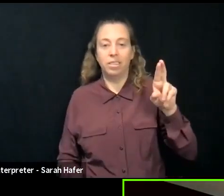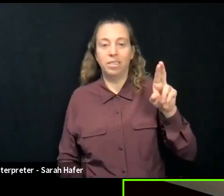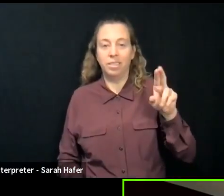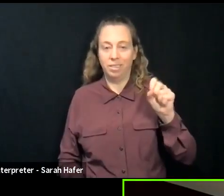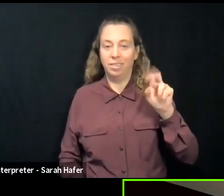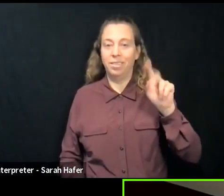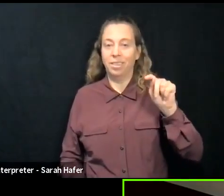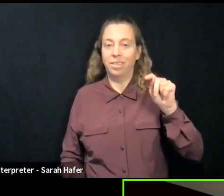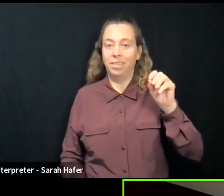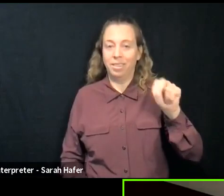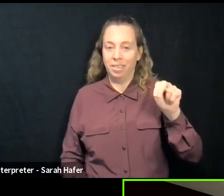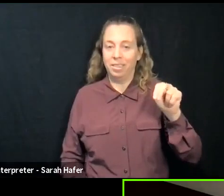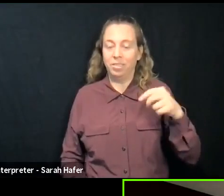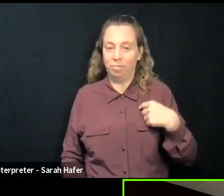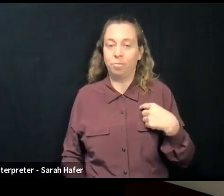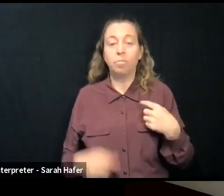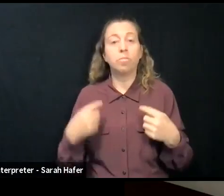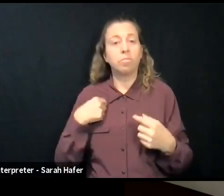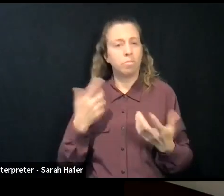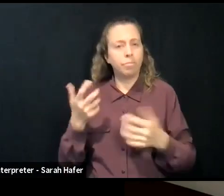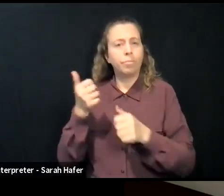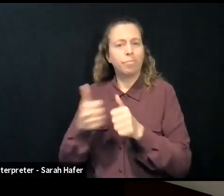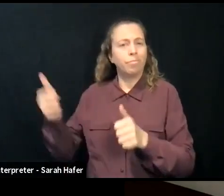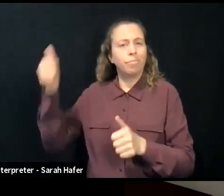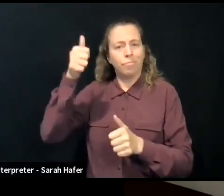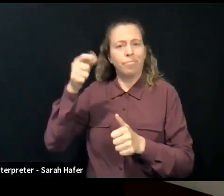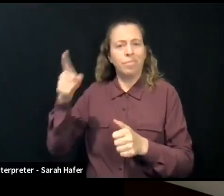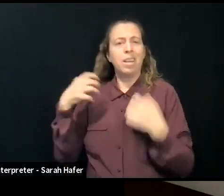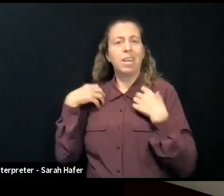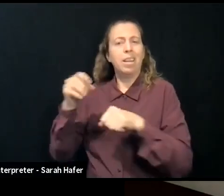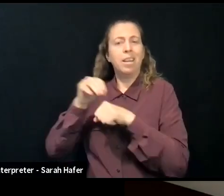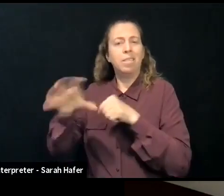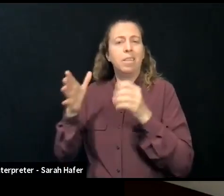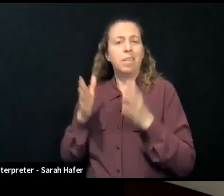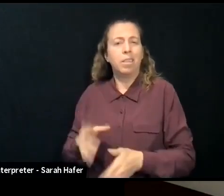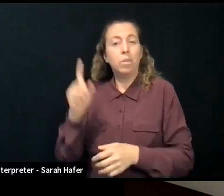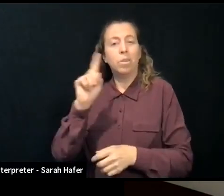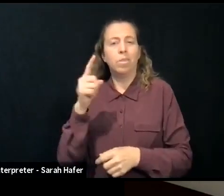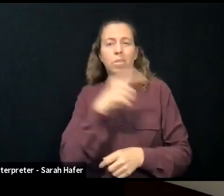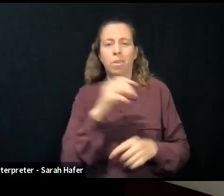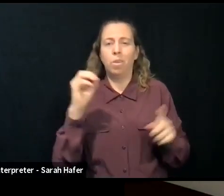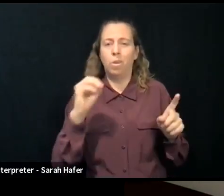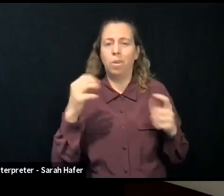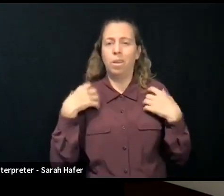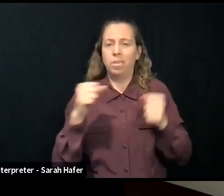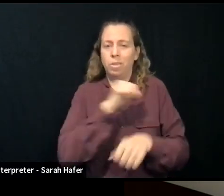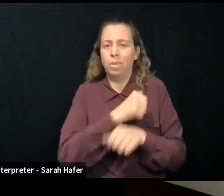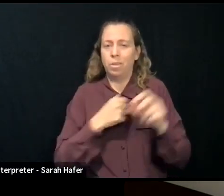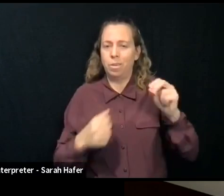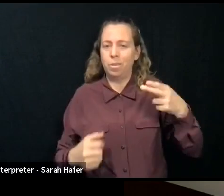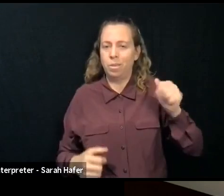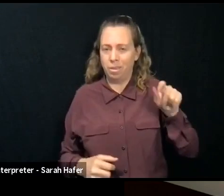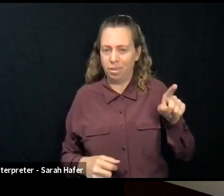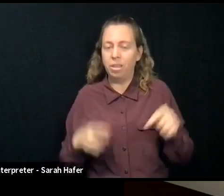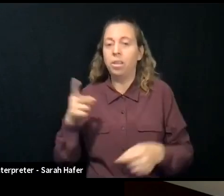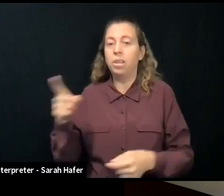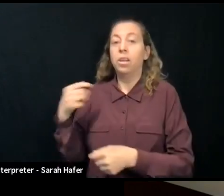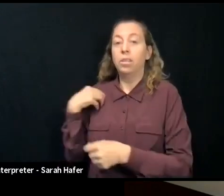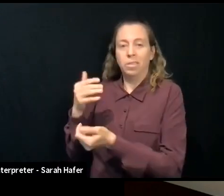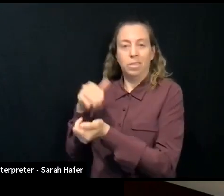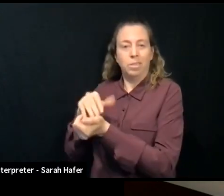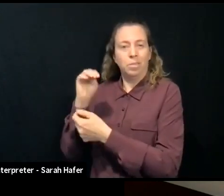Health Authority. I'm Dr. Bill Messer, Assistant Professor of Molecular Microbiology and Immunology in the OHSU School of